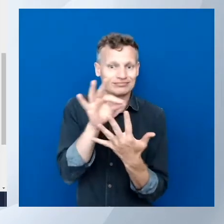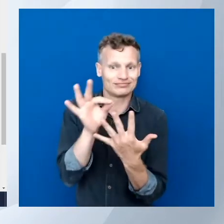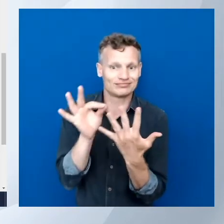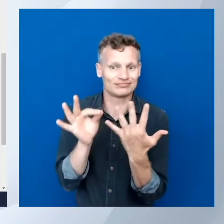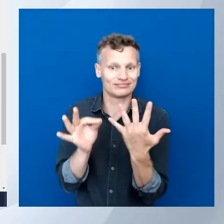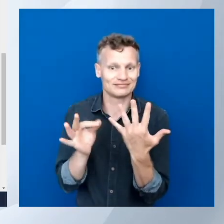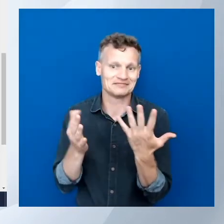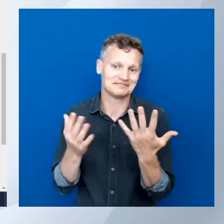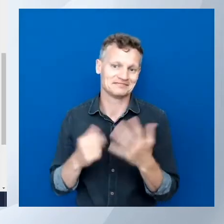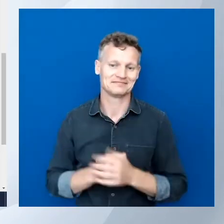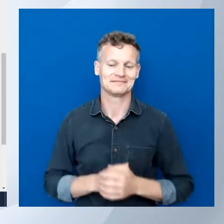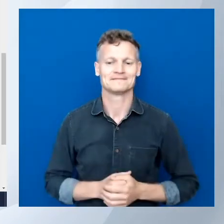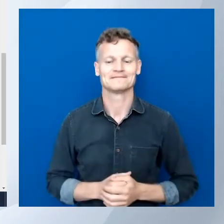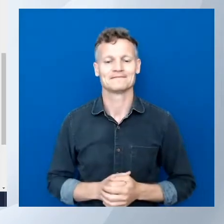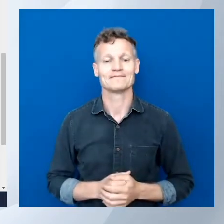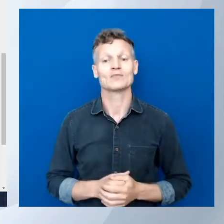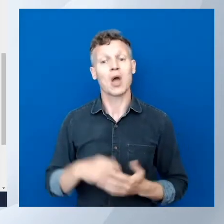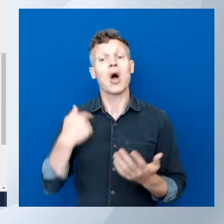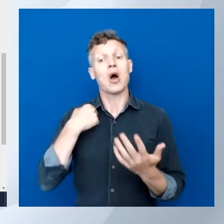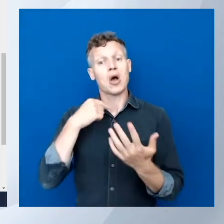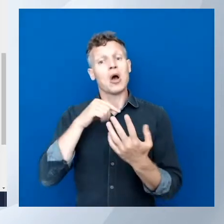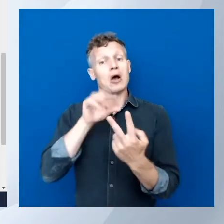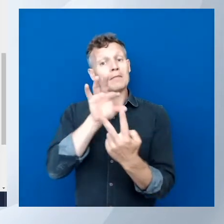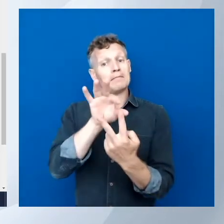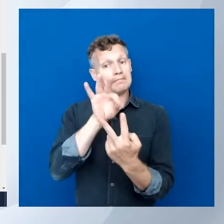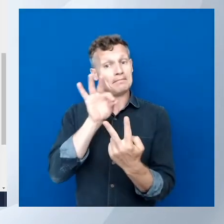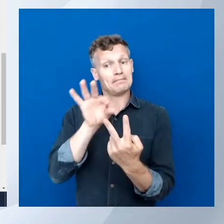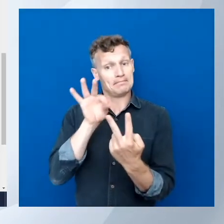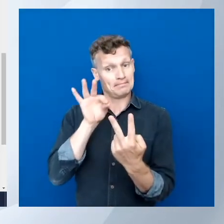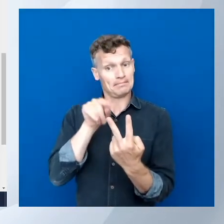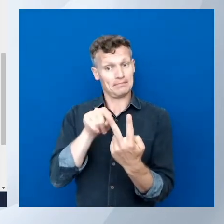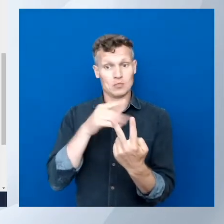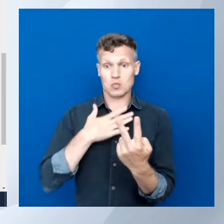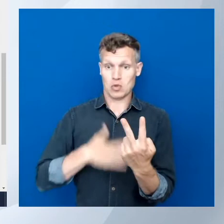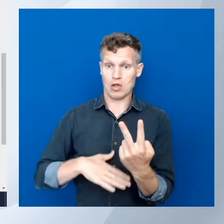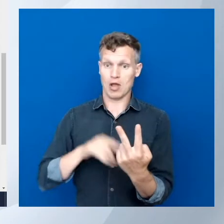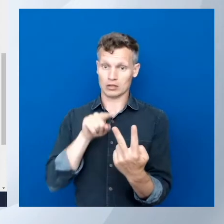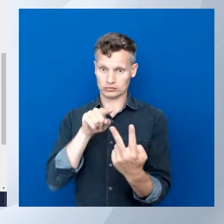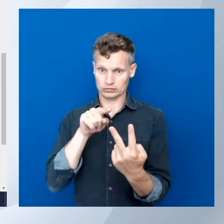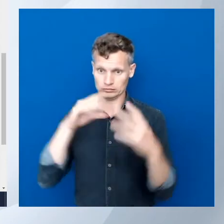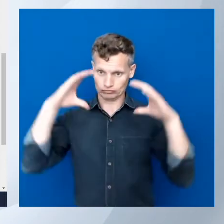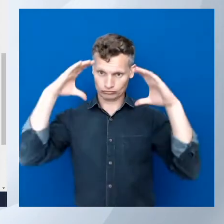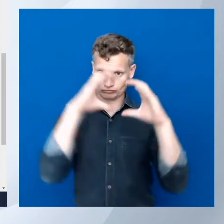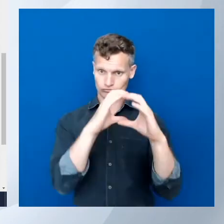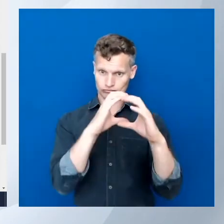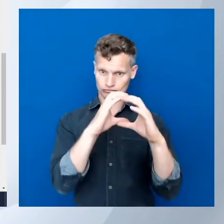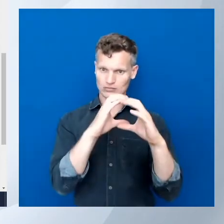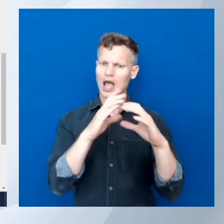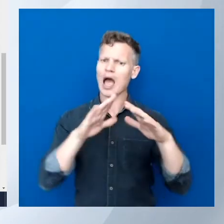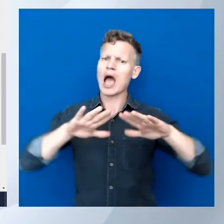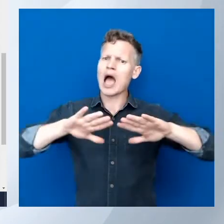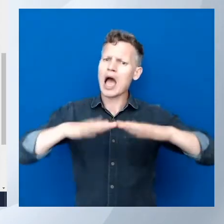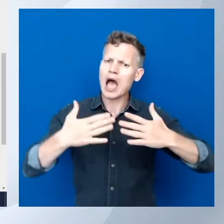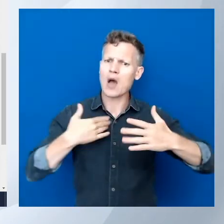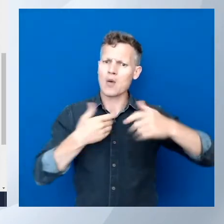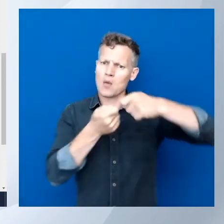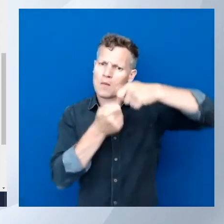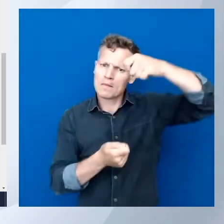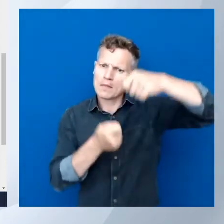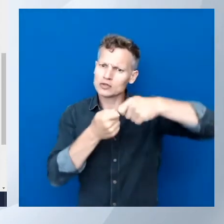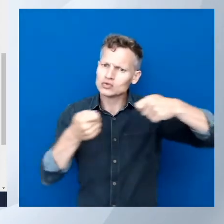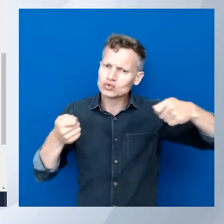I can then look at the metric that I want to use for measuring performance in my model. Why do I need to select this?